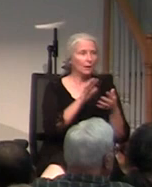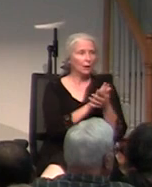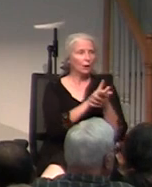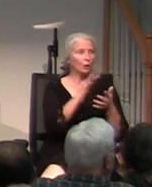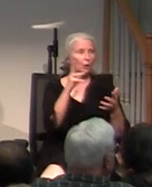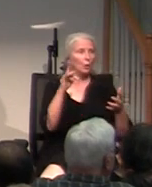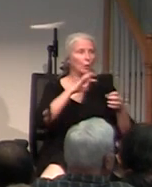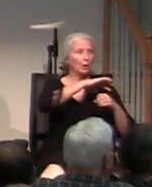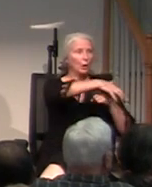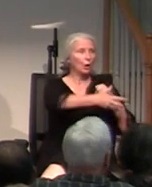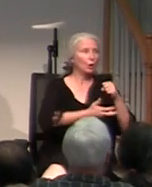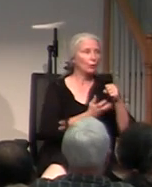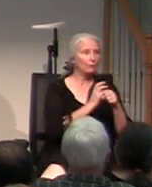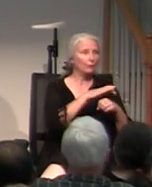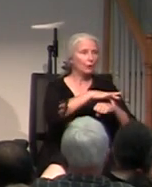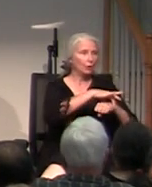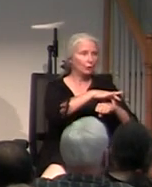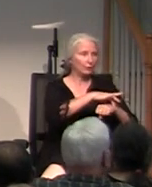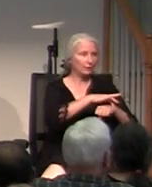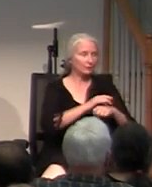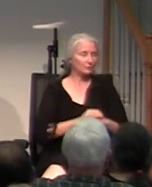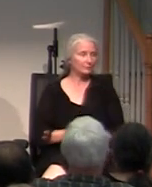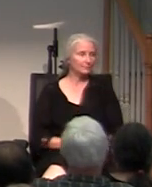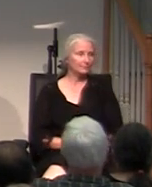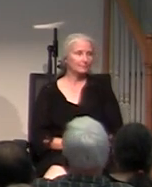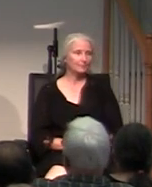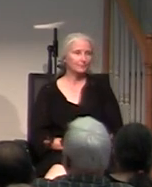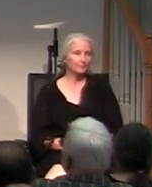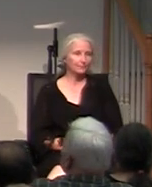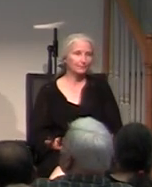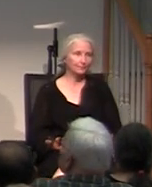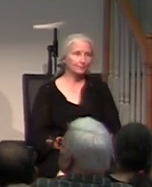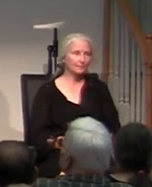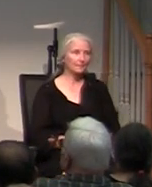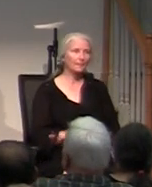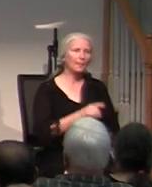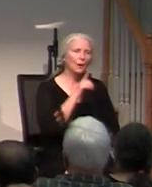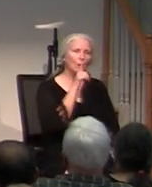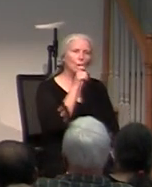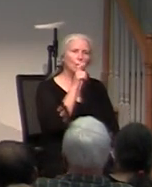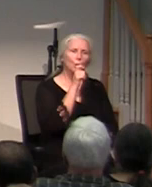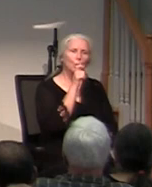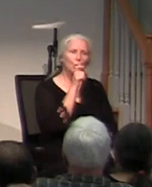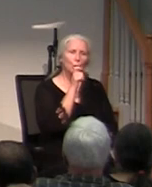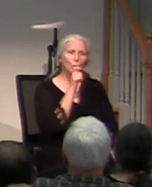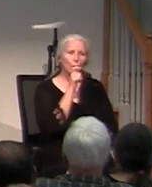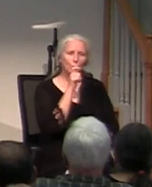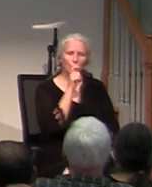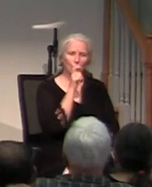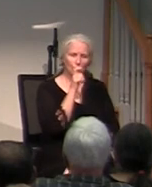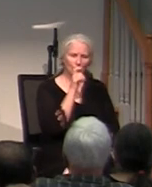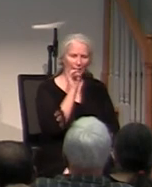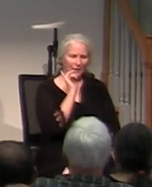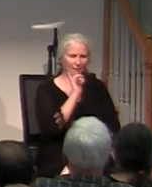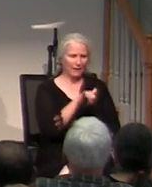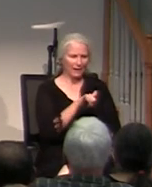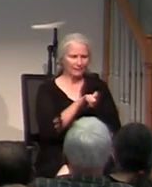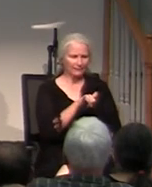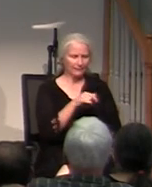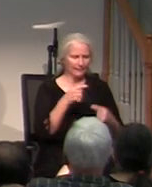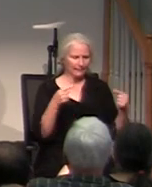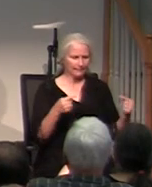of Revelation 18:1. But who is this